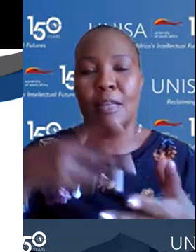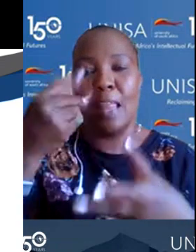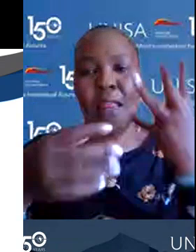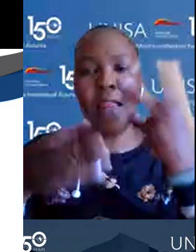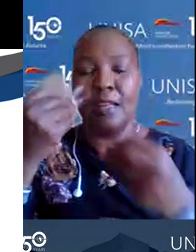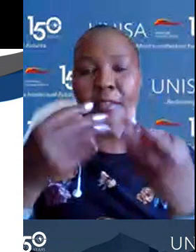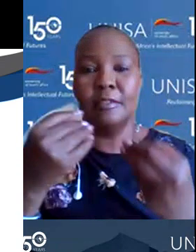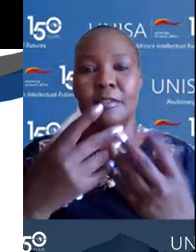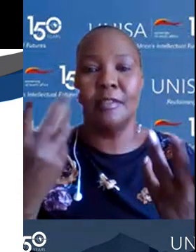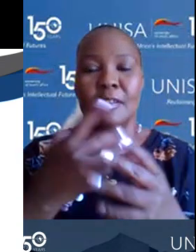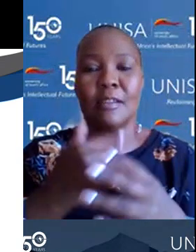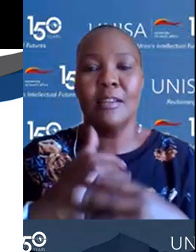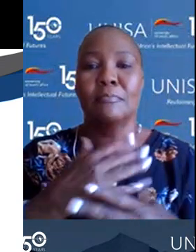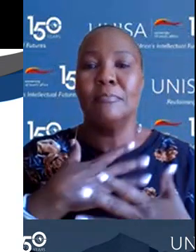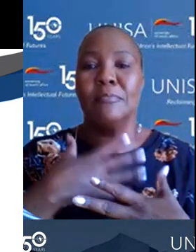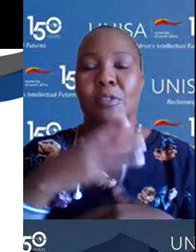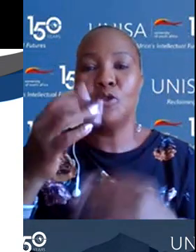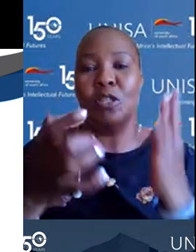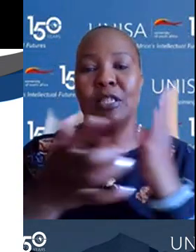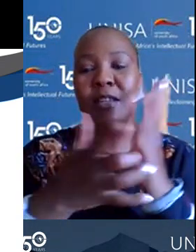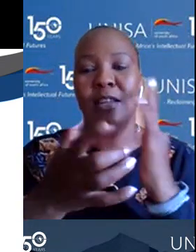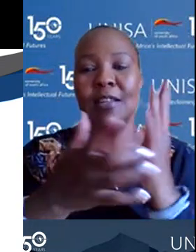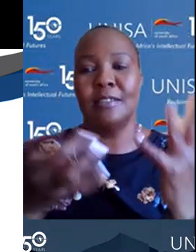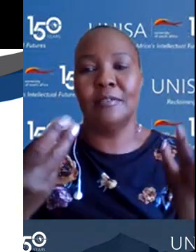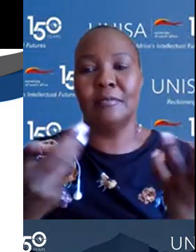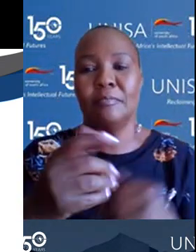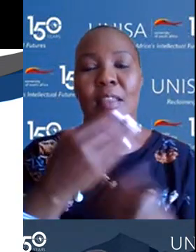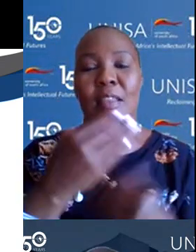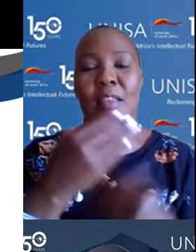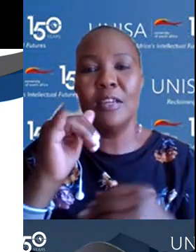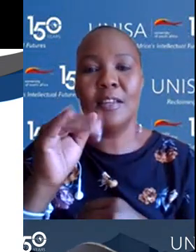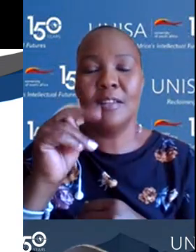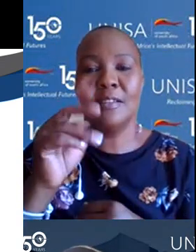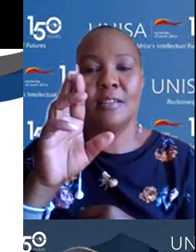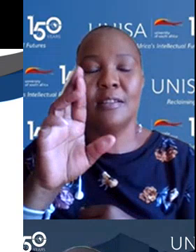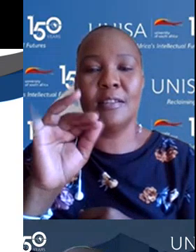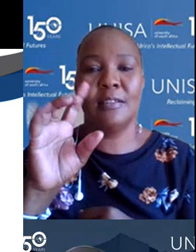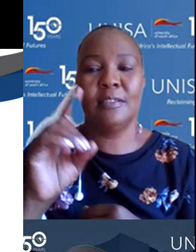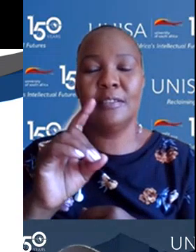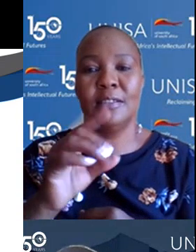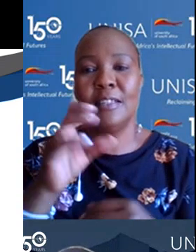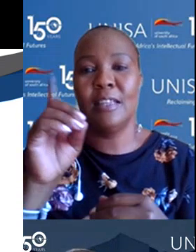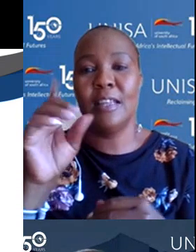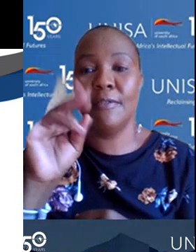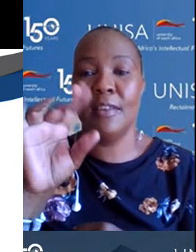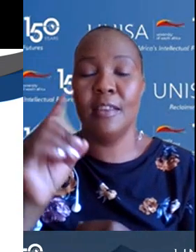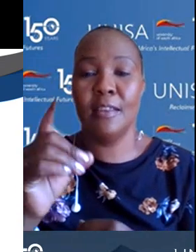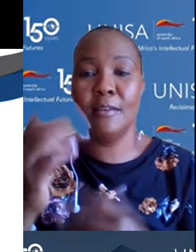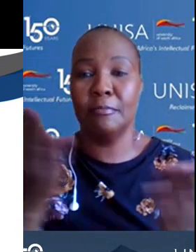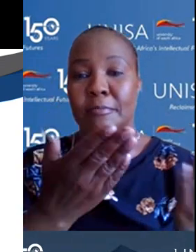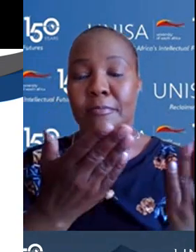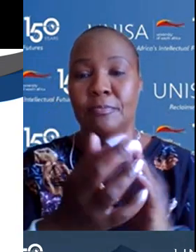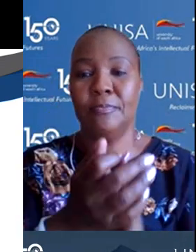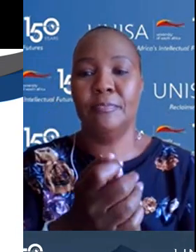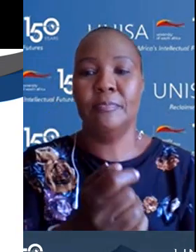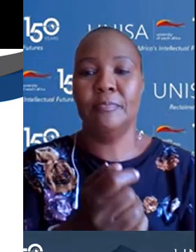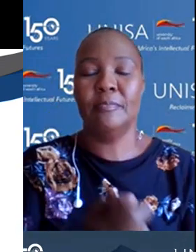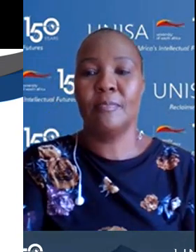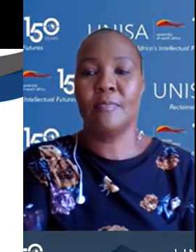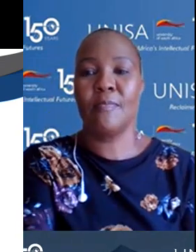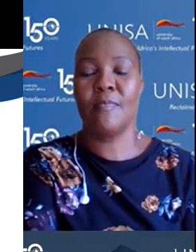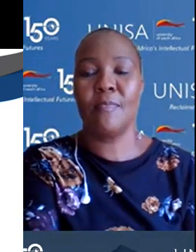digital lives. Thank you, Ingrid. Thanks, Richard. And David, if you'd like to say a few words. Yes, hi. Good morning, everyone. Thank